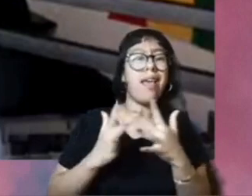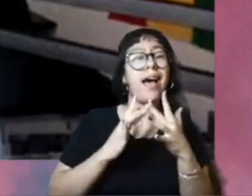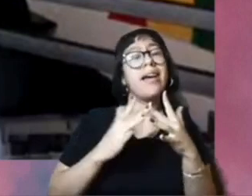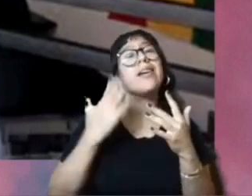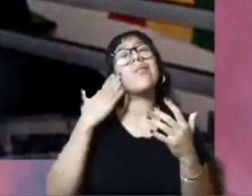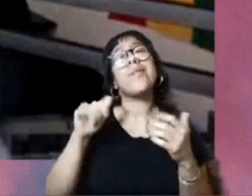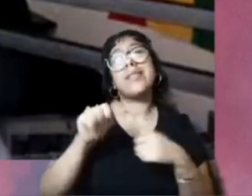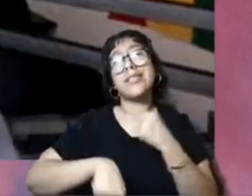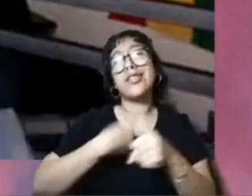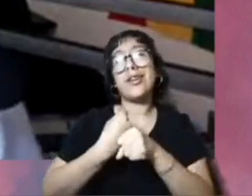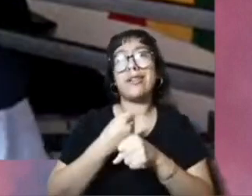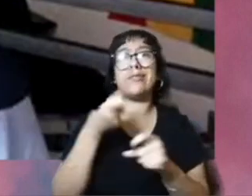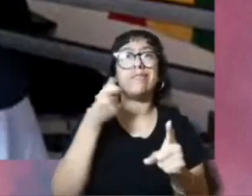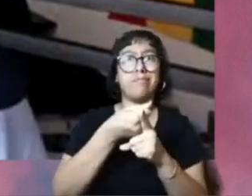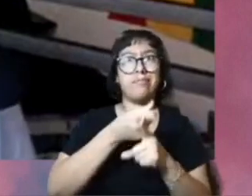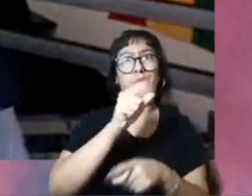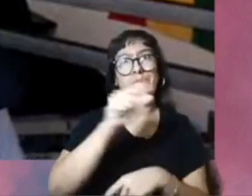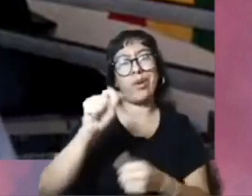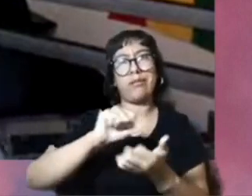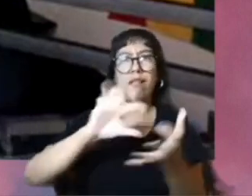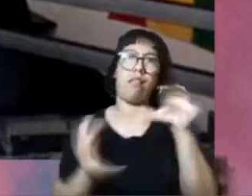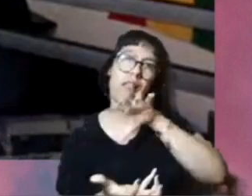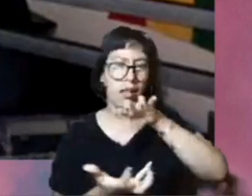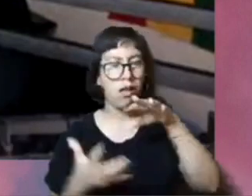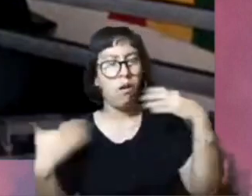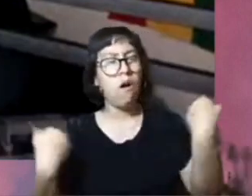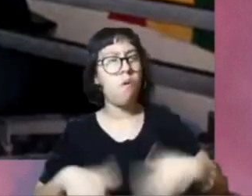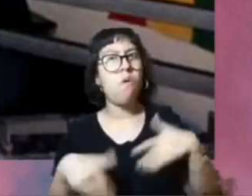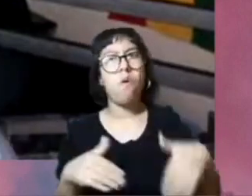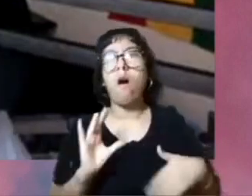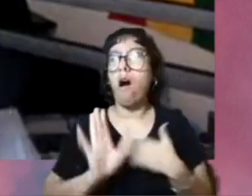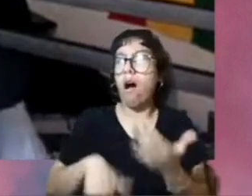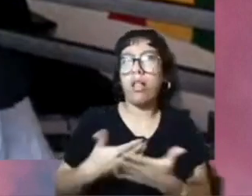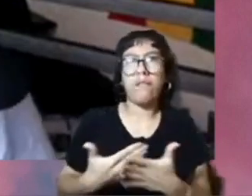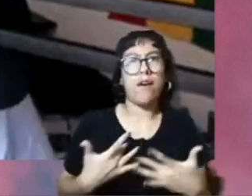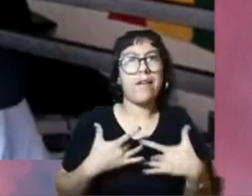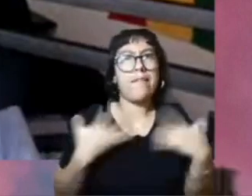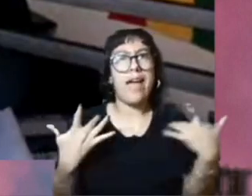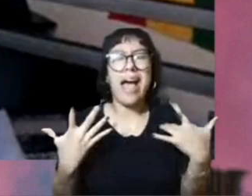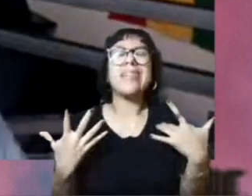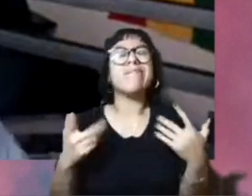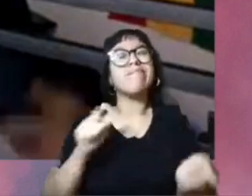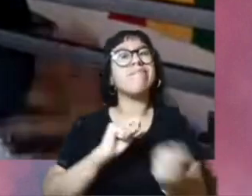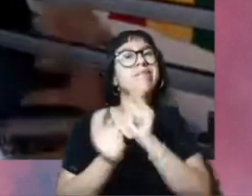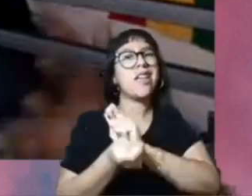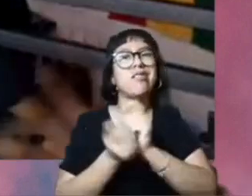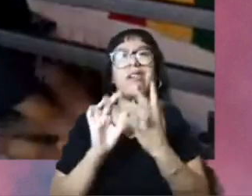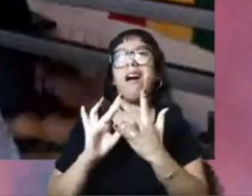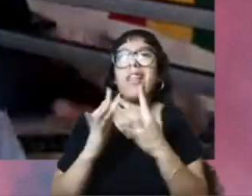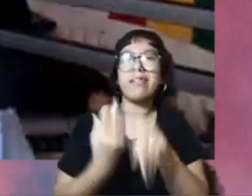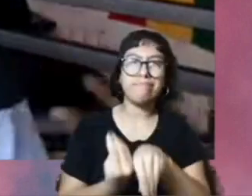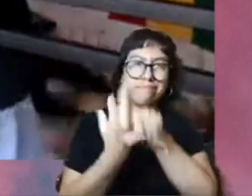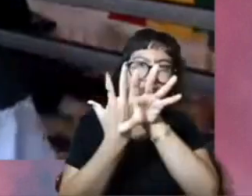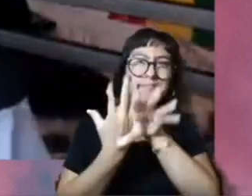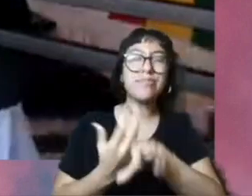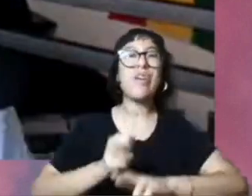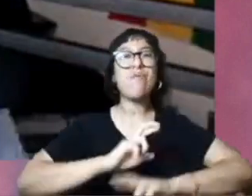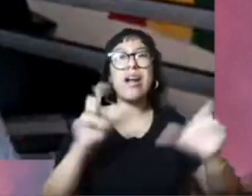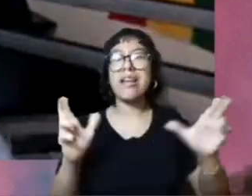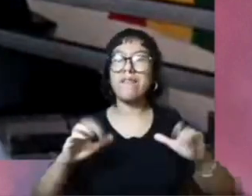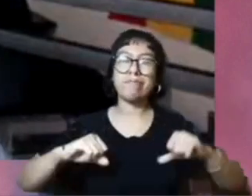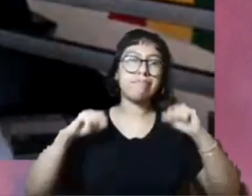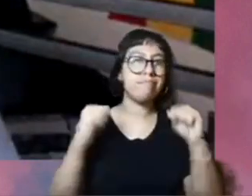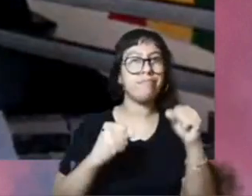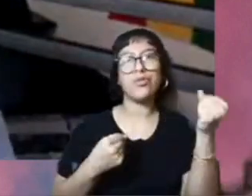down, and the same could be said for our events and activities at Youth Speaks. So as we revved up for an epic week-long